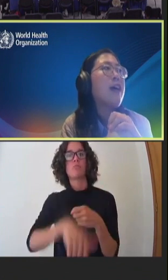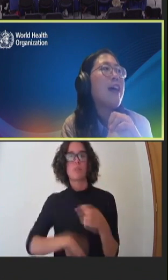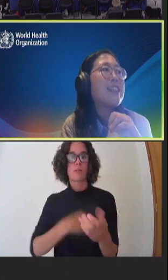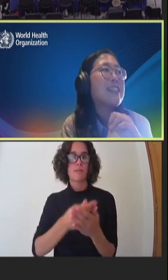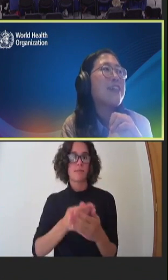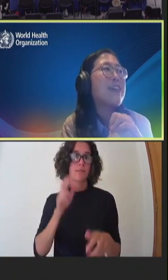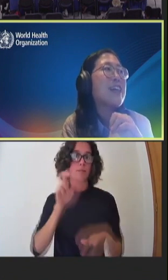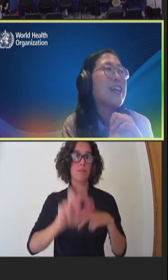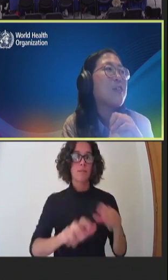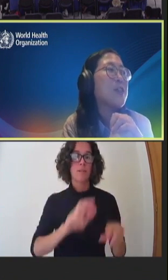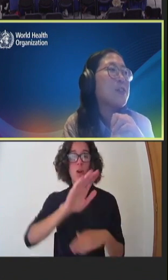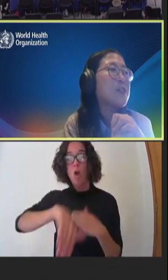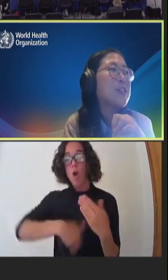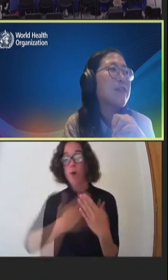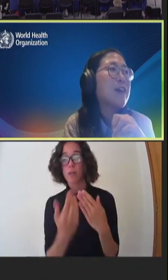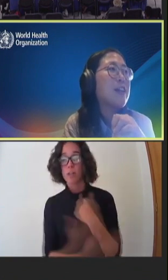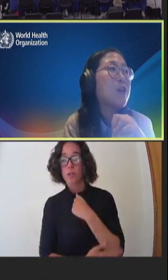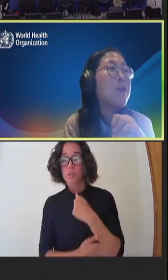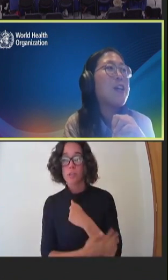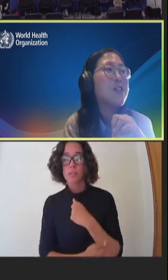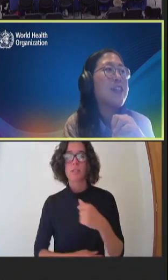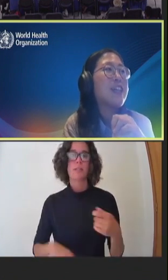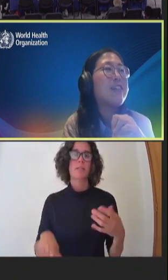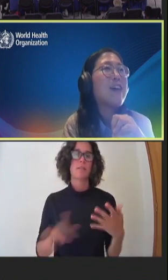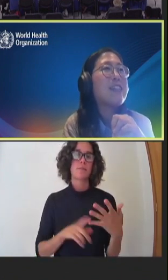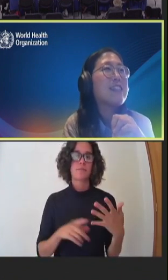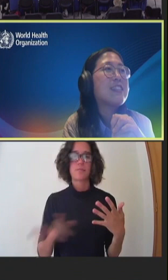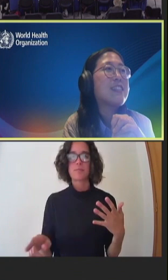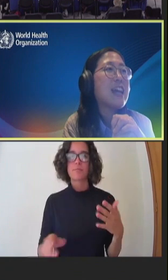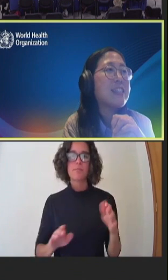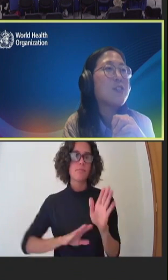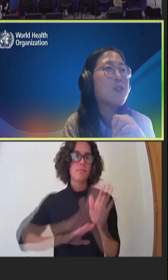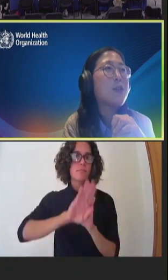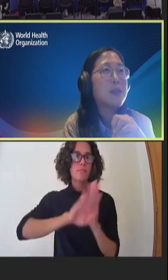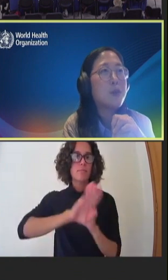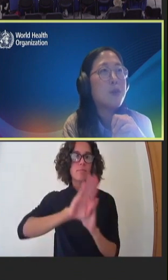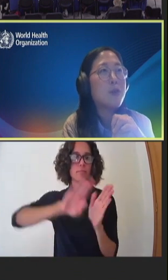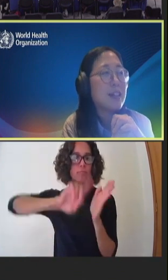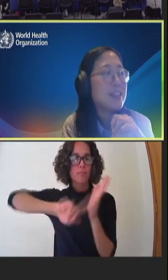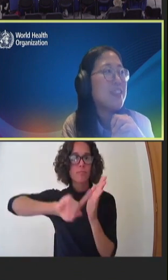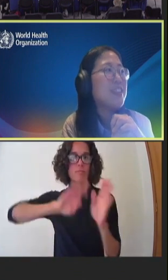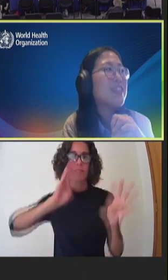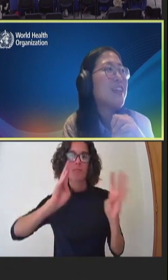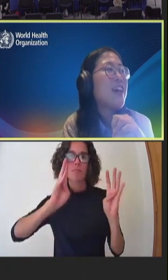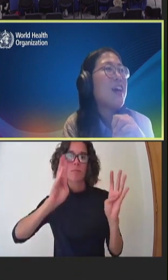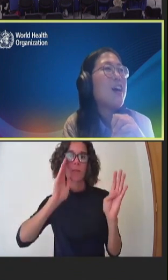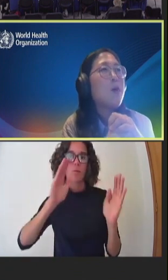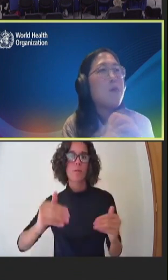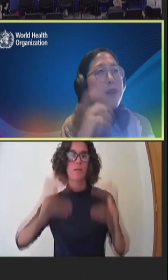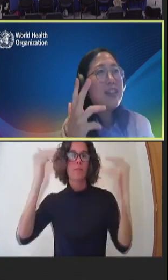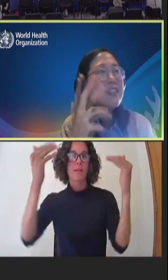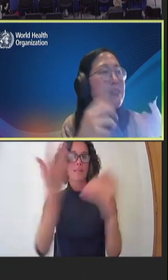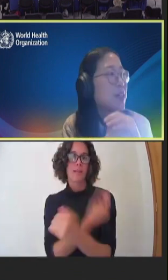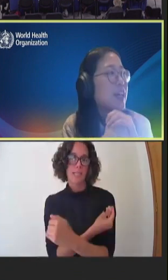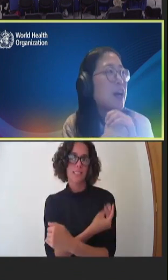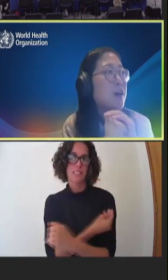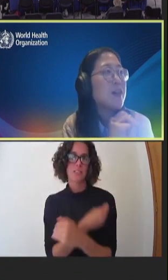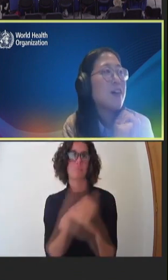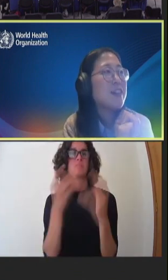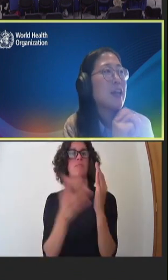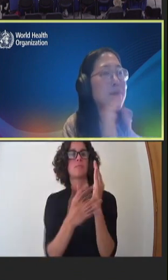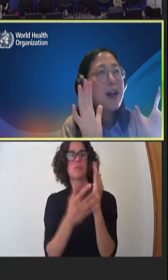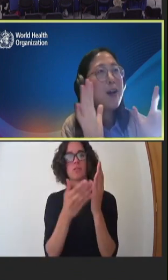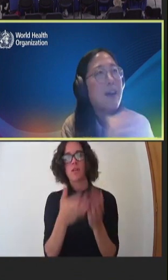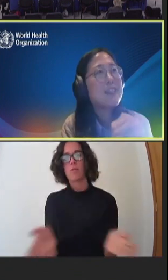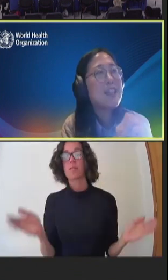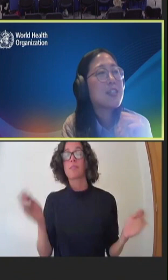countries, accelerating research and about innovation that advances access to and support for vaccines. Finally, speaking out